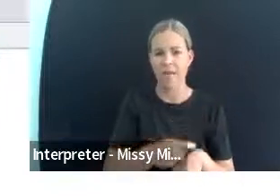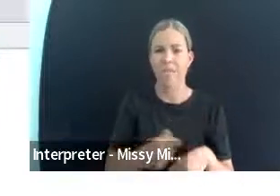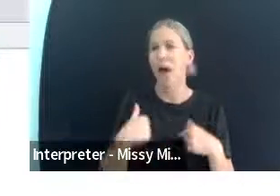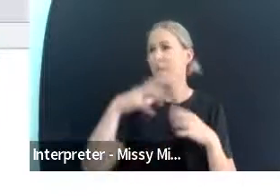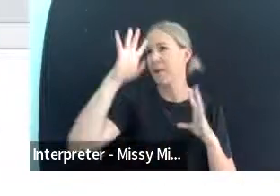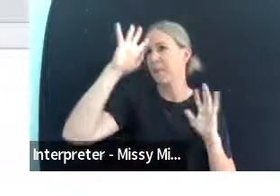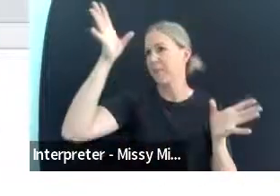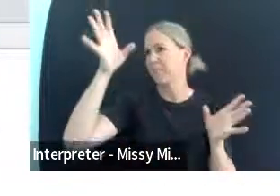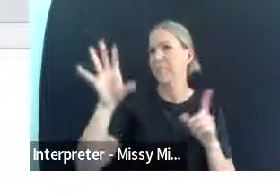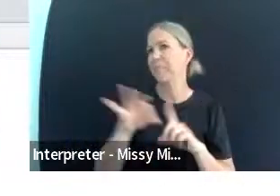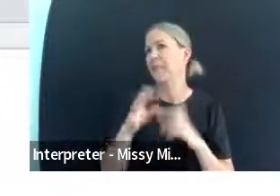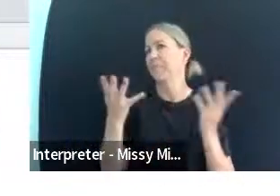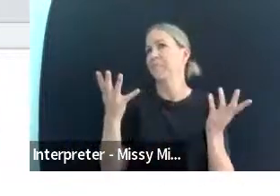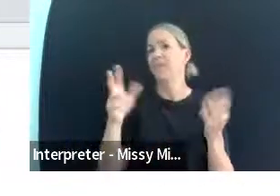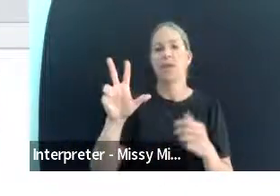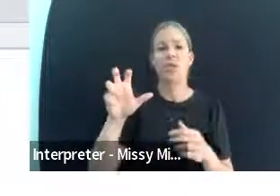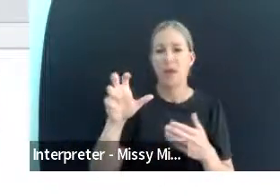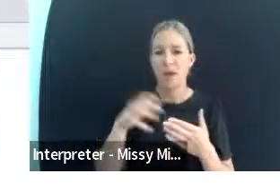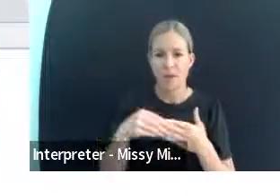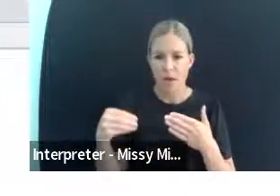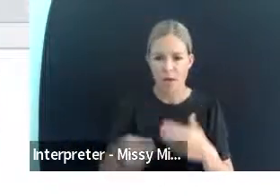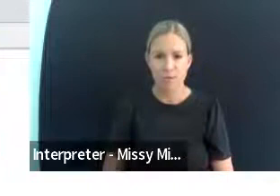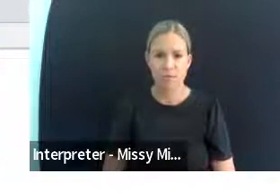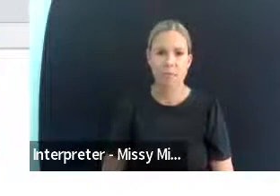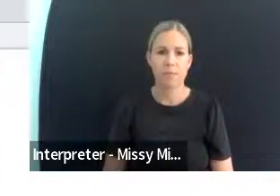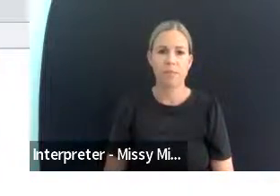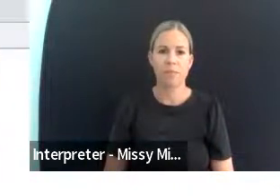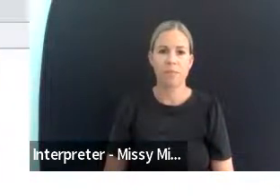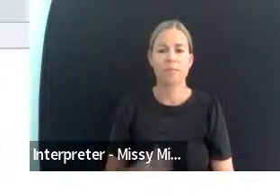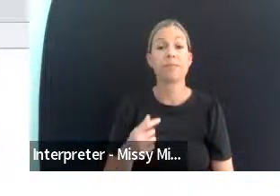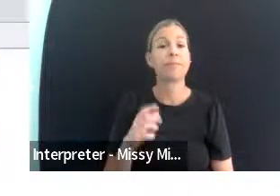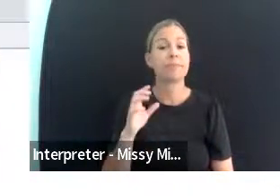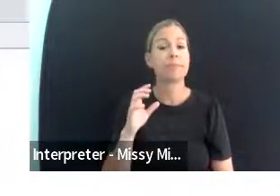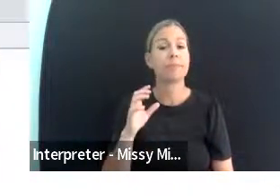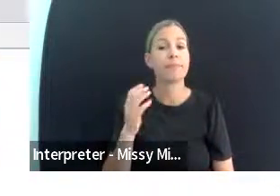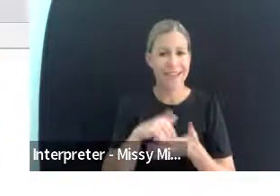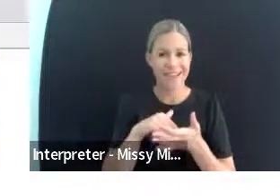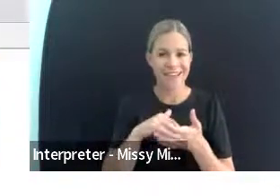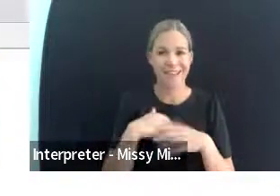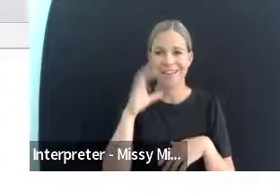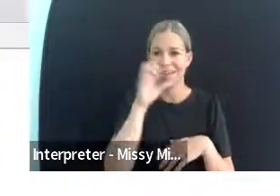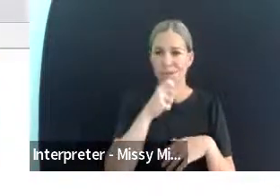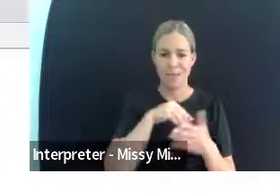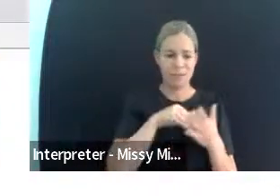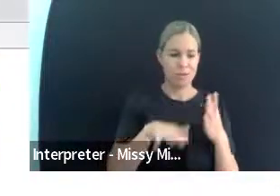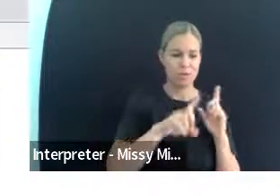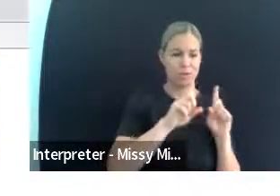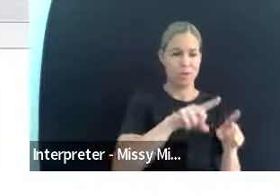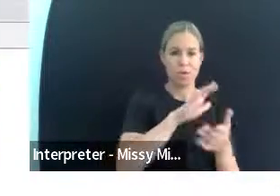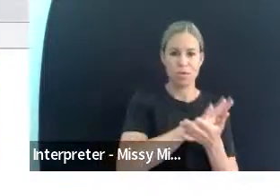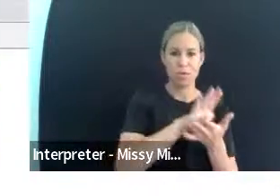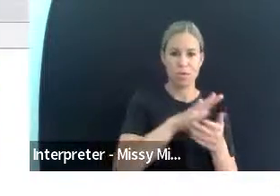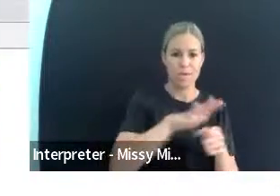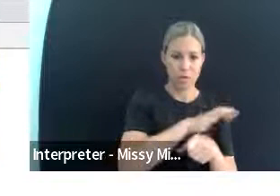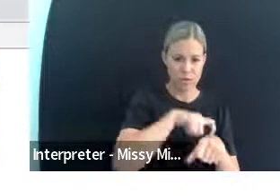to just pick a figure of $300, assuming, again, a student is going to school full-time, and so they have a part-time